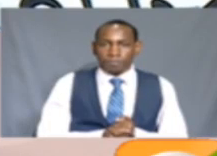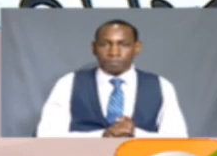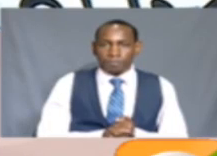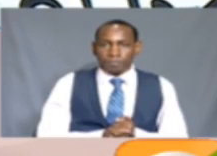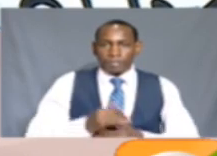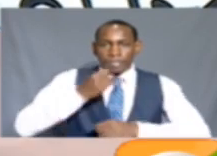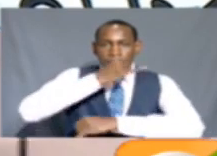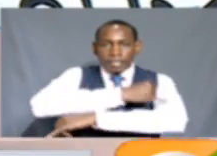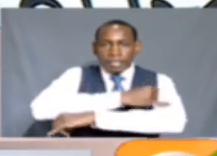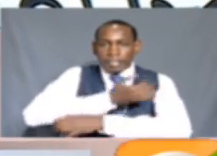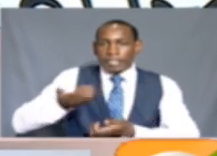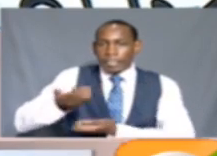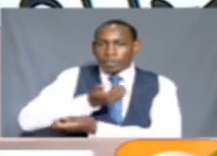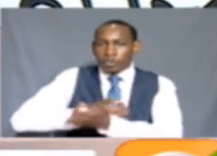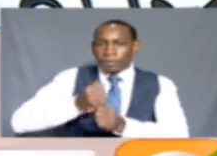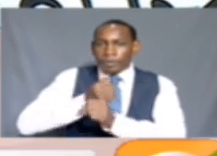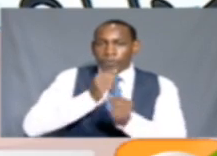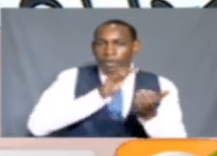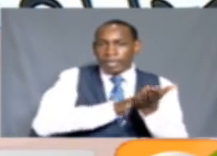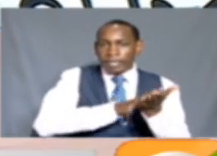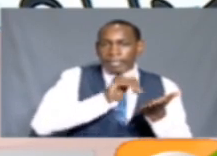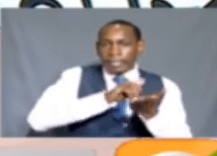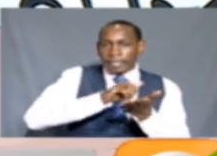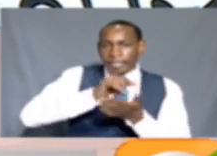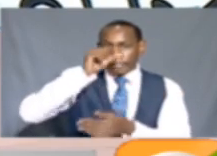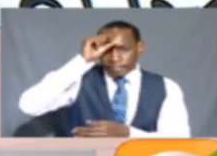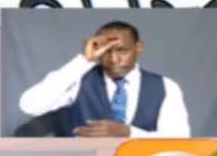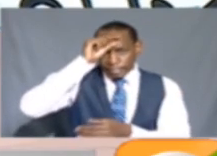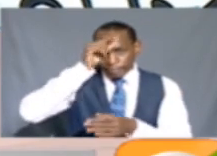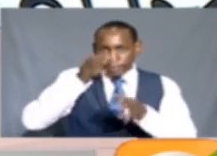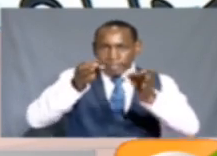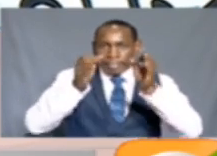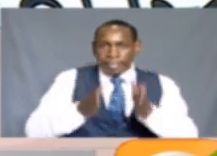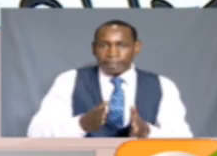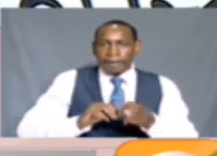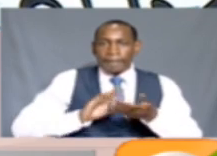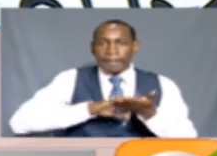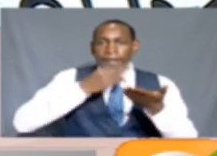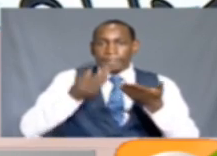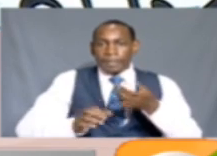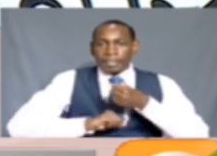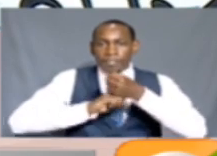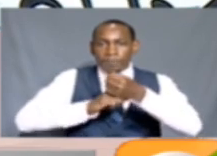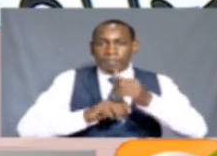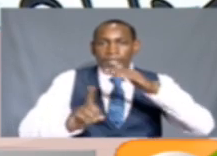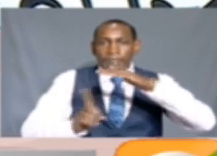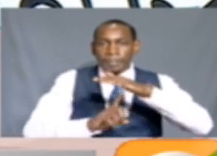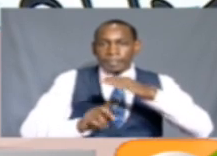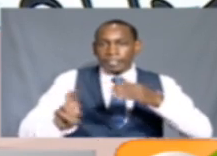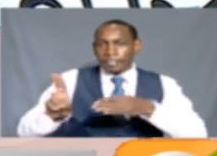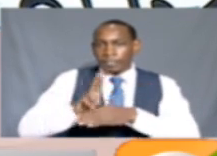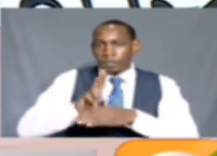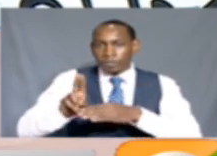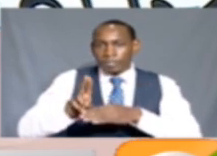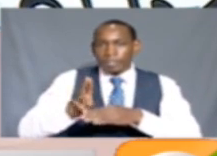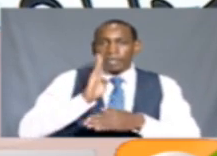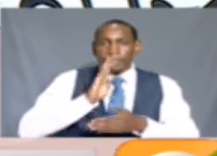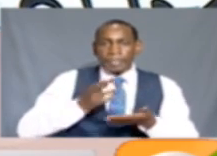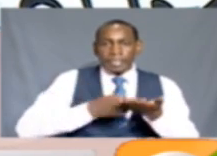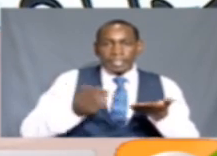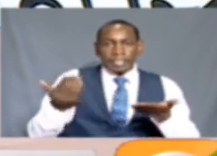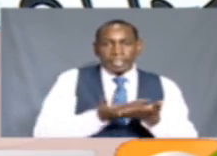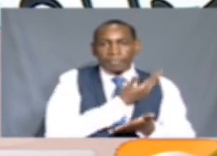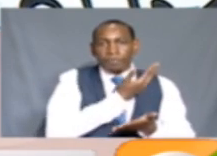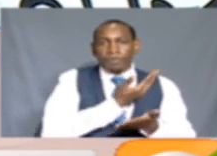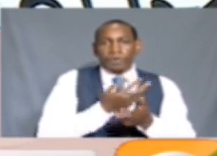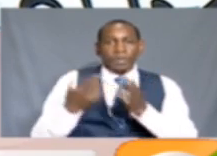The Institute of Economic Affairs is recommending that government accountants who fail to support their line ministry's expenditures be deregistered from